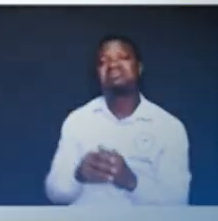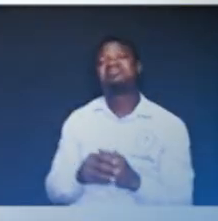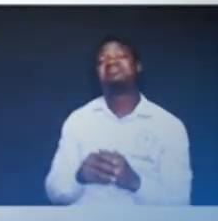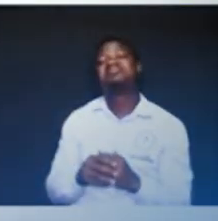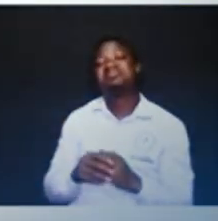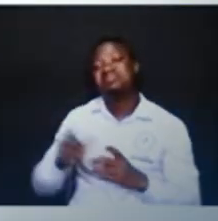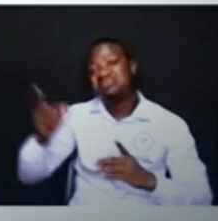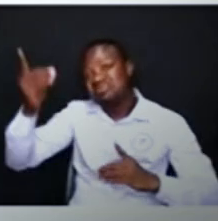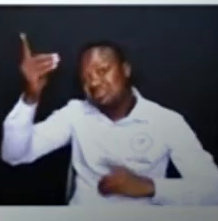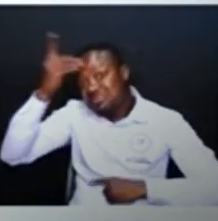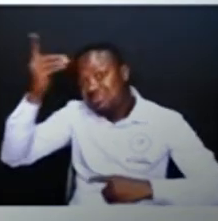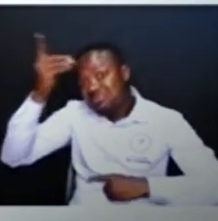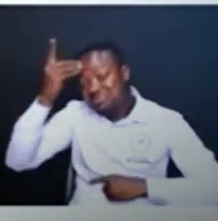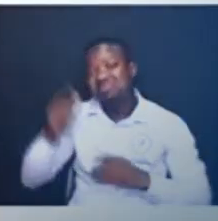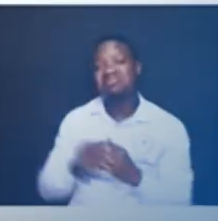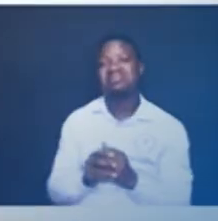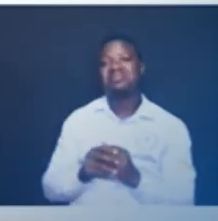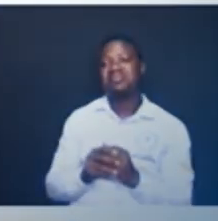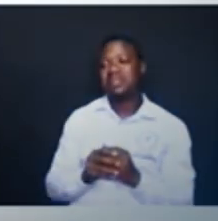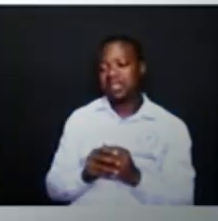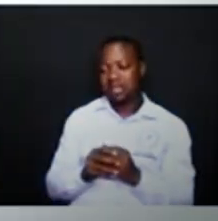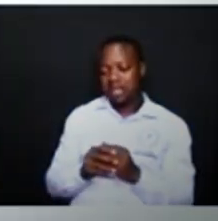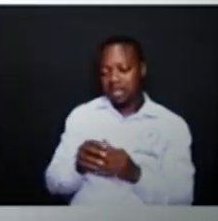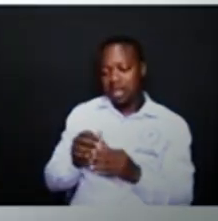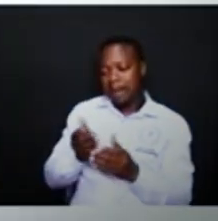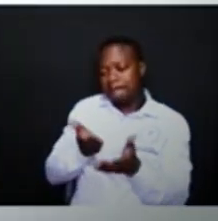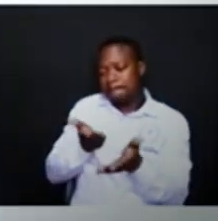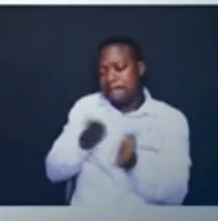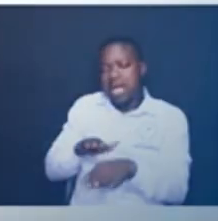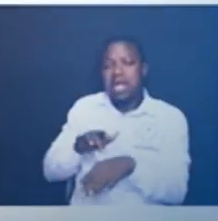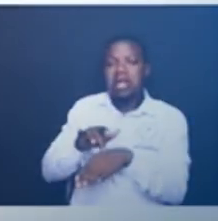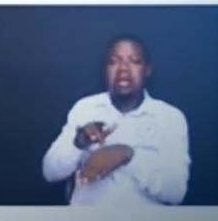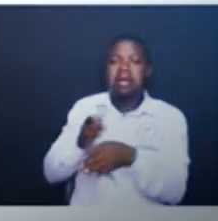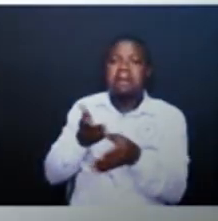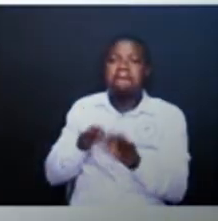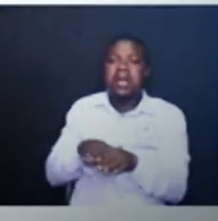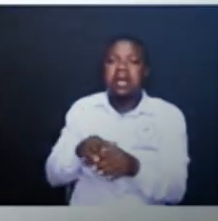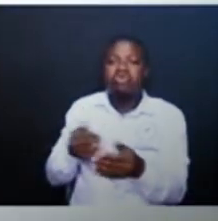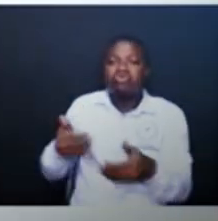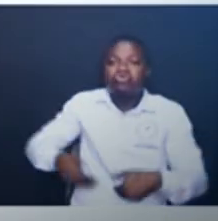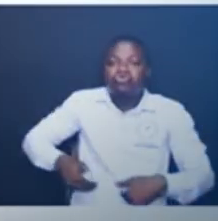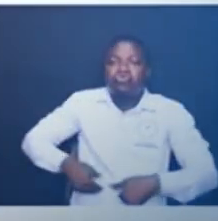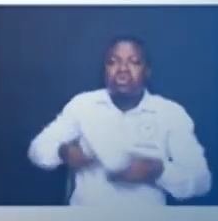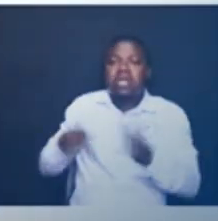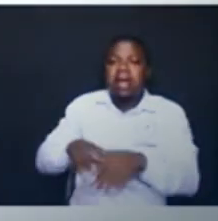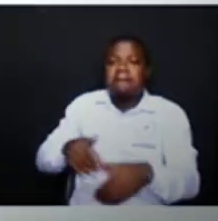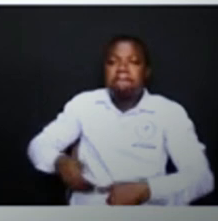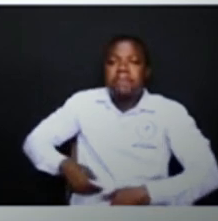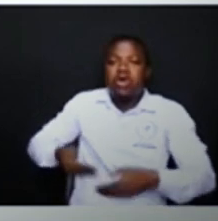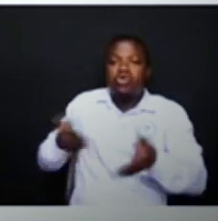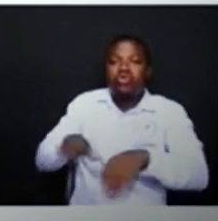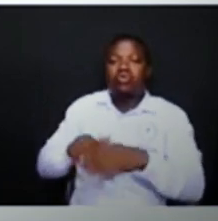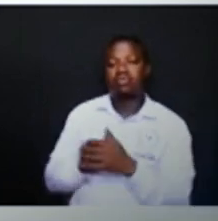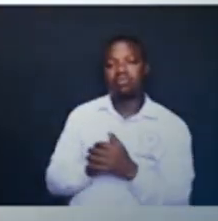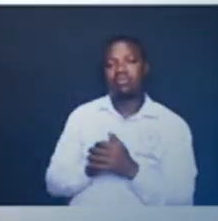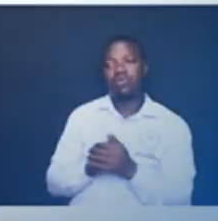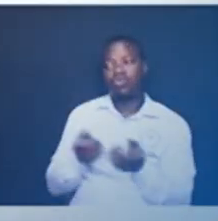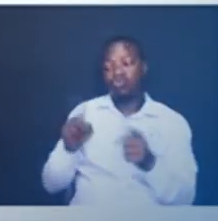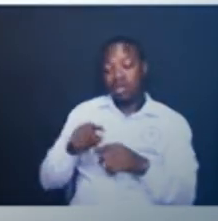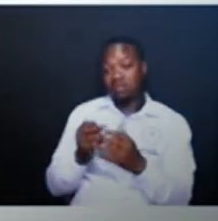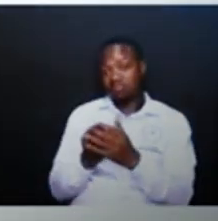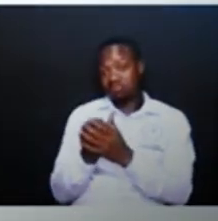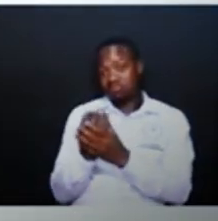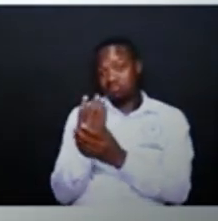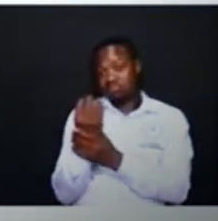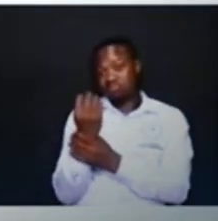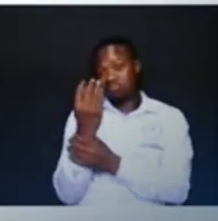Disease. Premature death. See, when I was growing up, two times